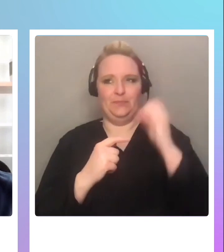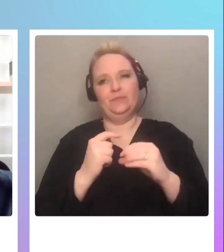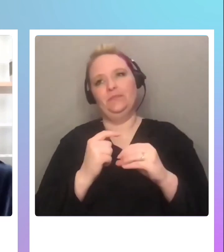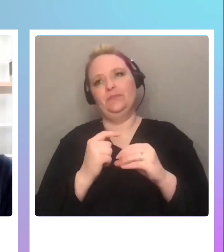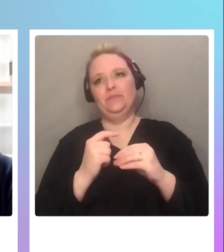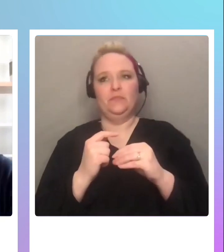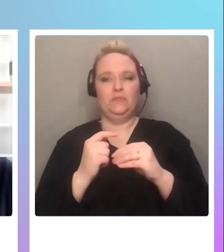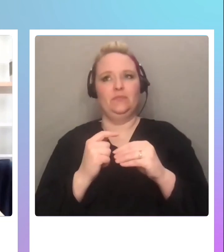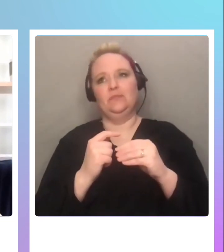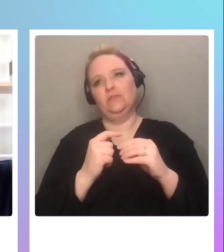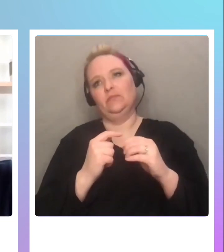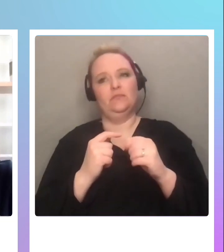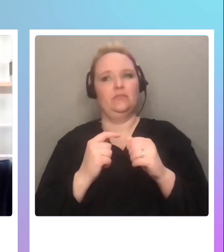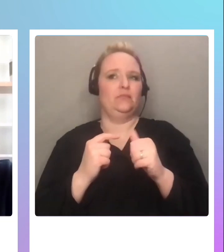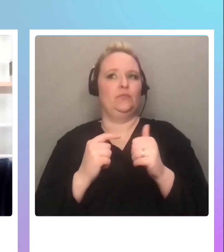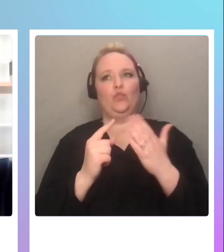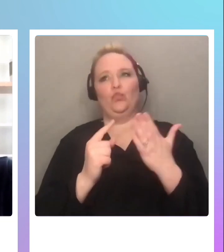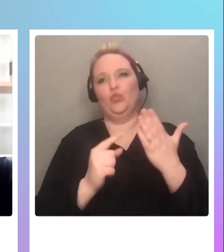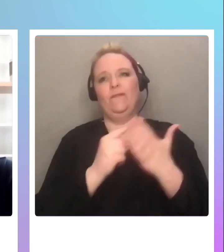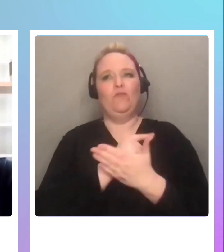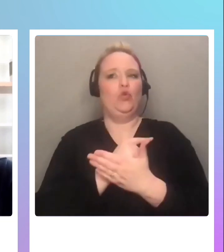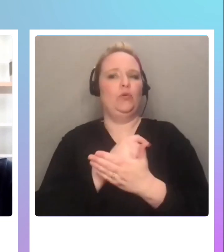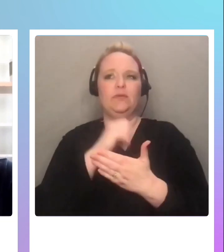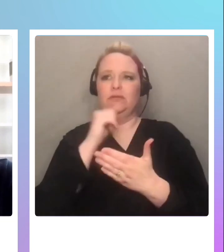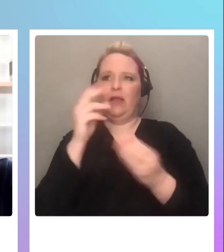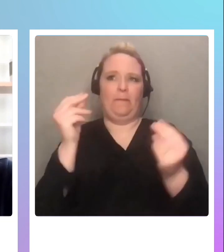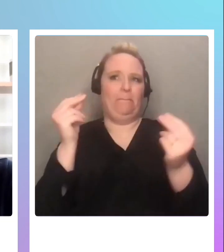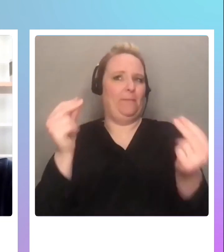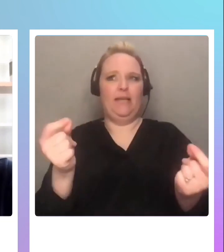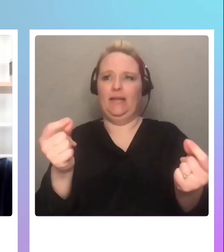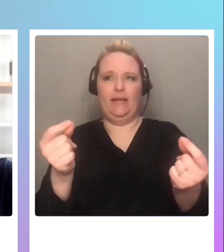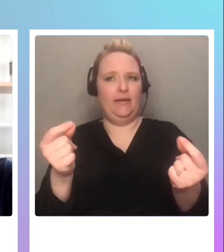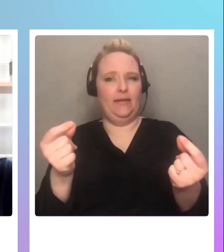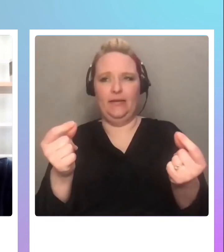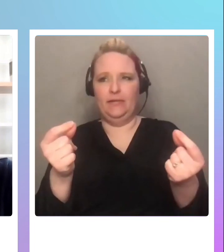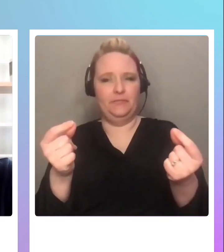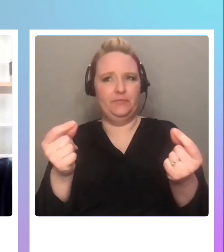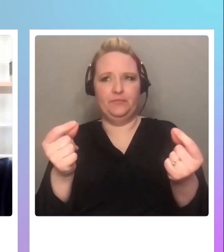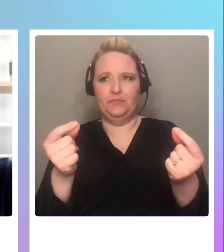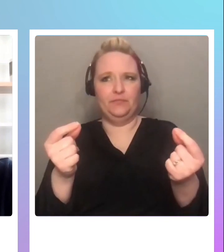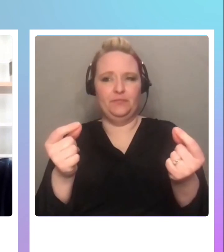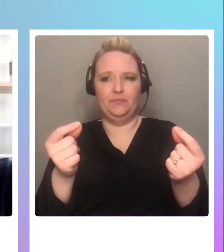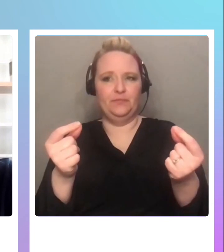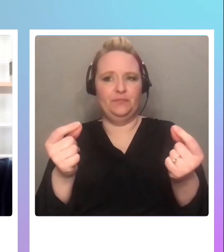not an immediacy of like, well, we're going to